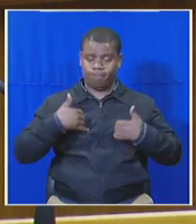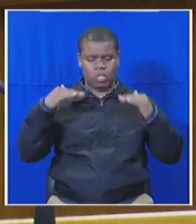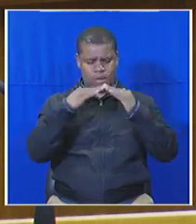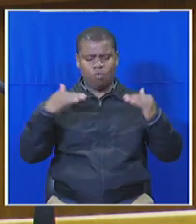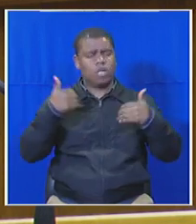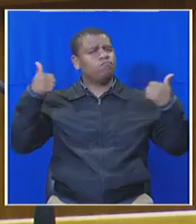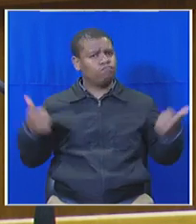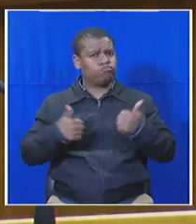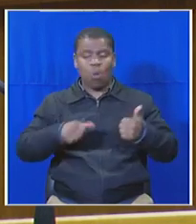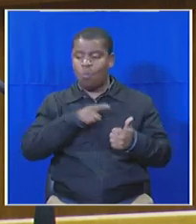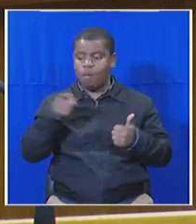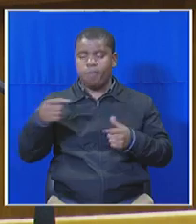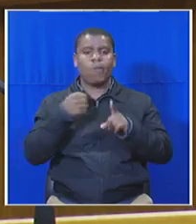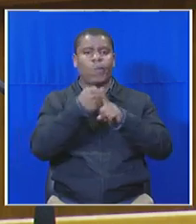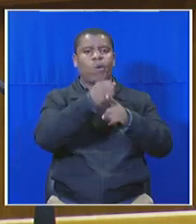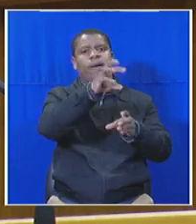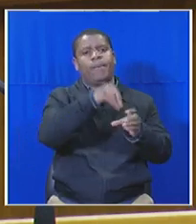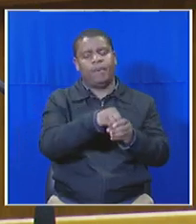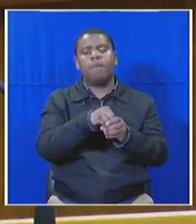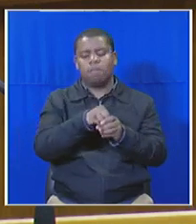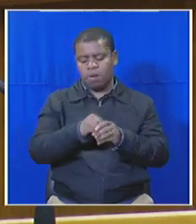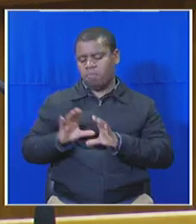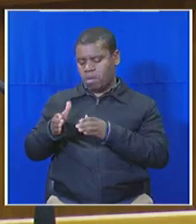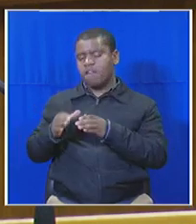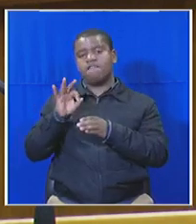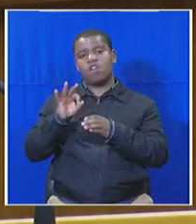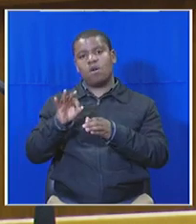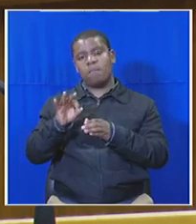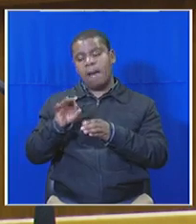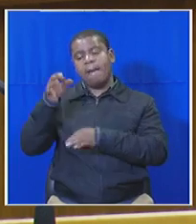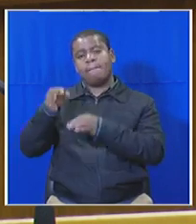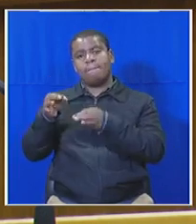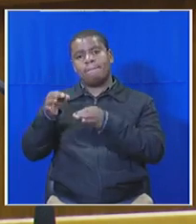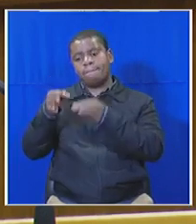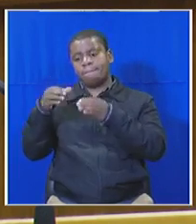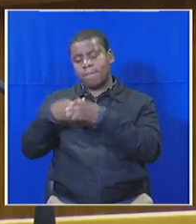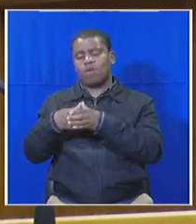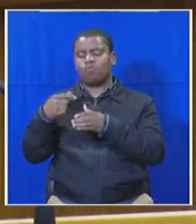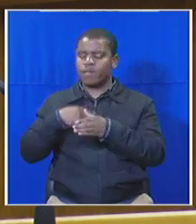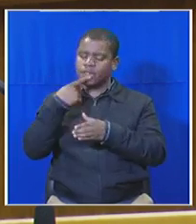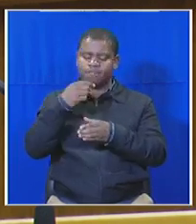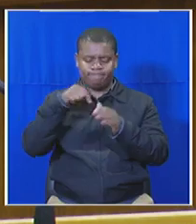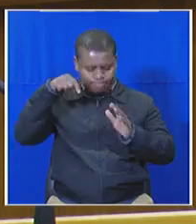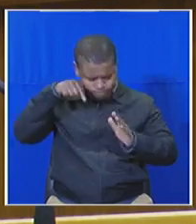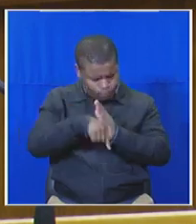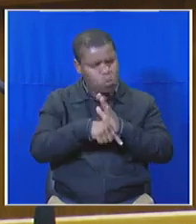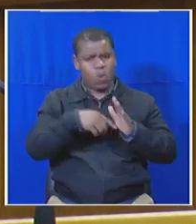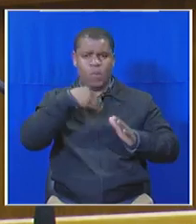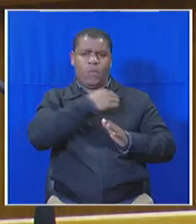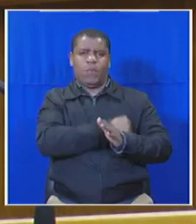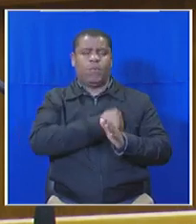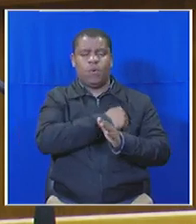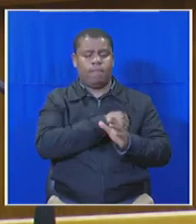held in this lifetime. And on behalf of the National Freedom Party, we extend our deepest condolences to his